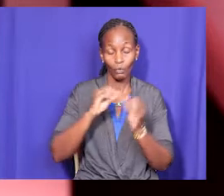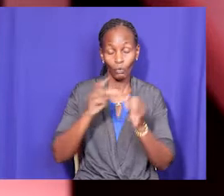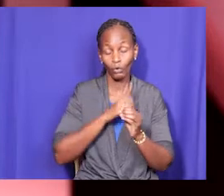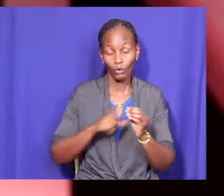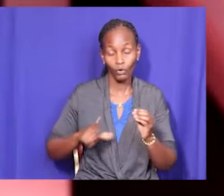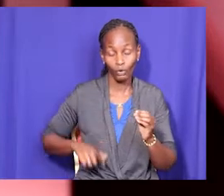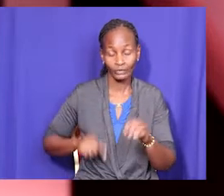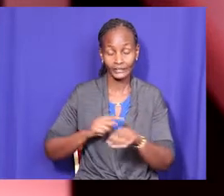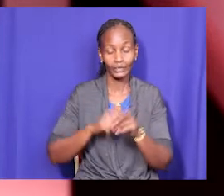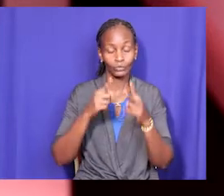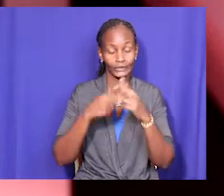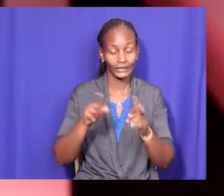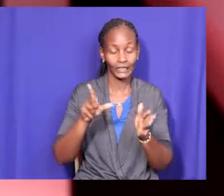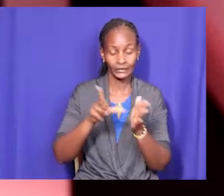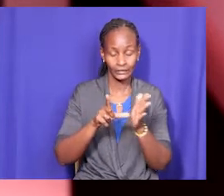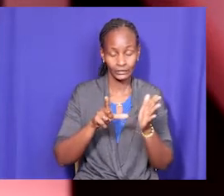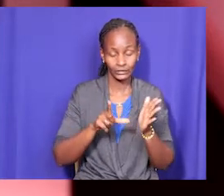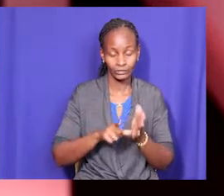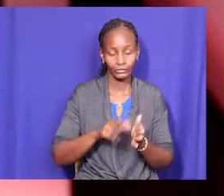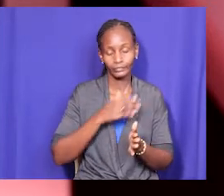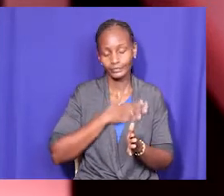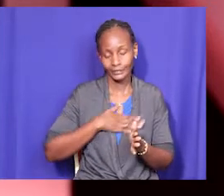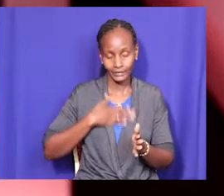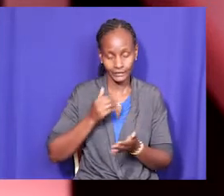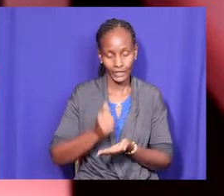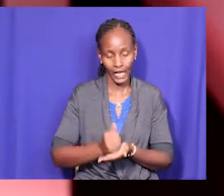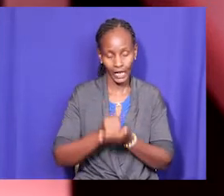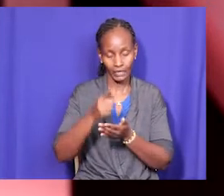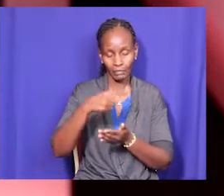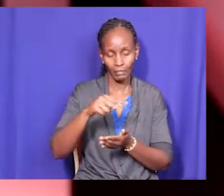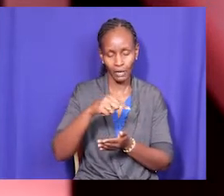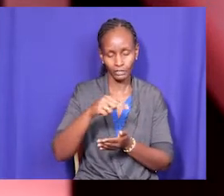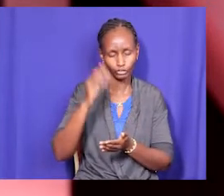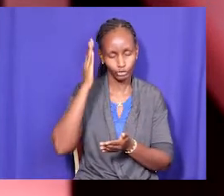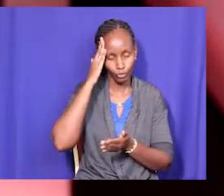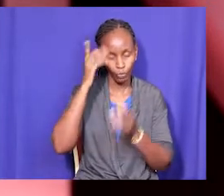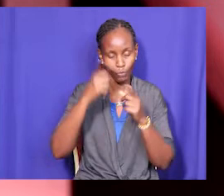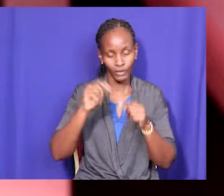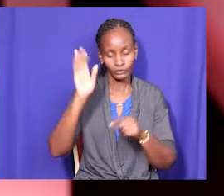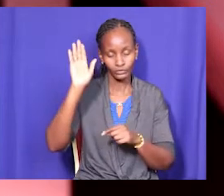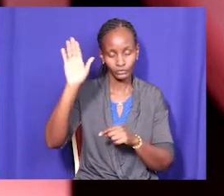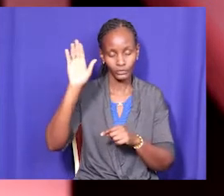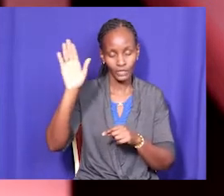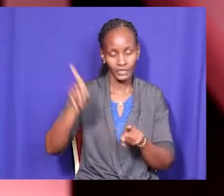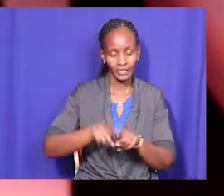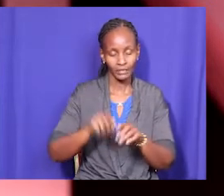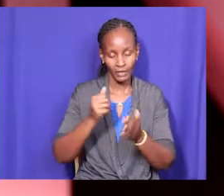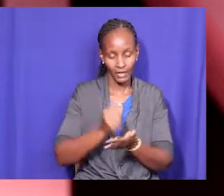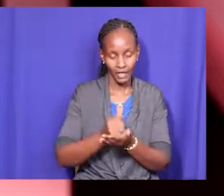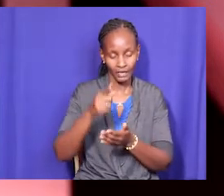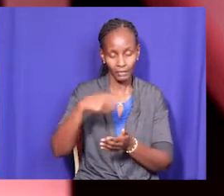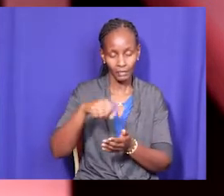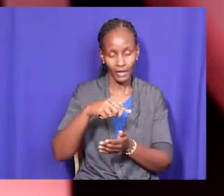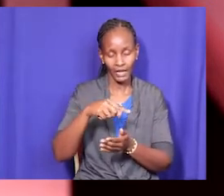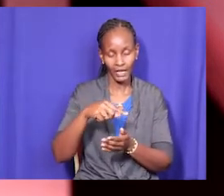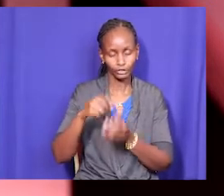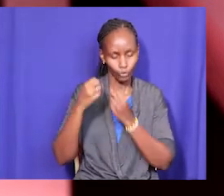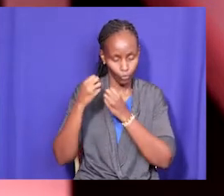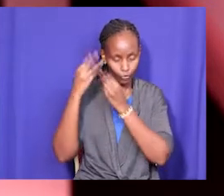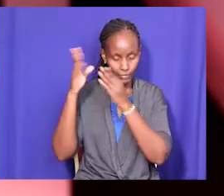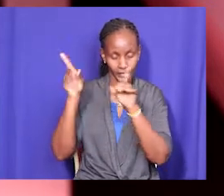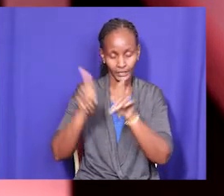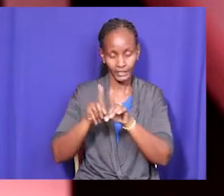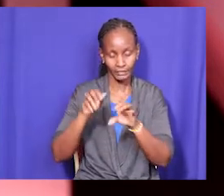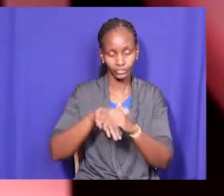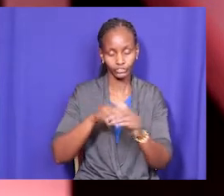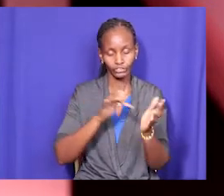as we start this lesson, please help us to know your word and help us to be obedient.